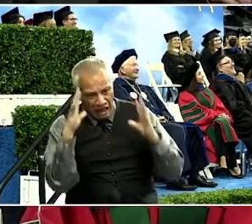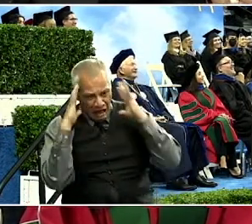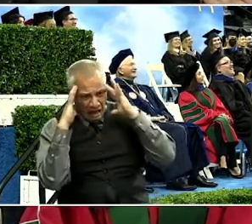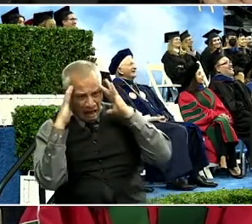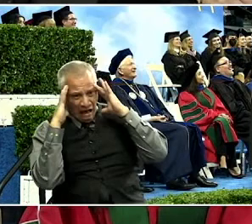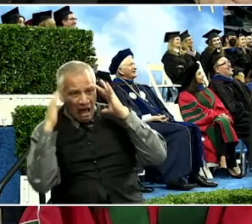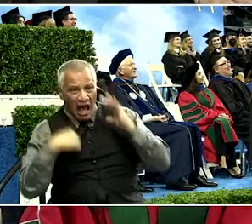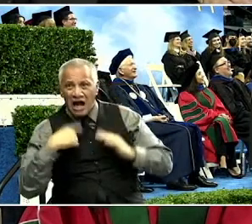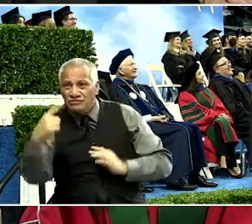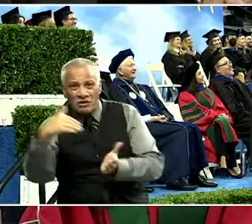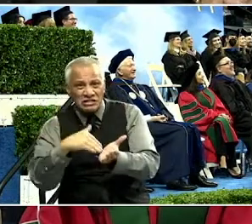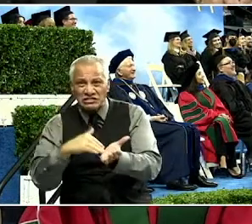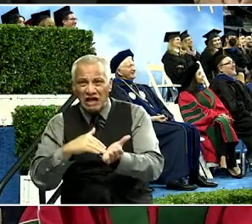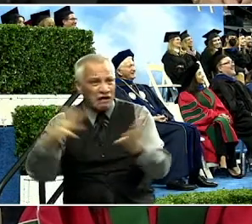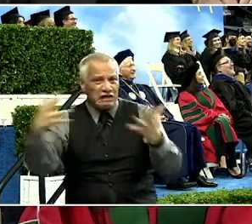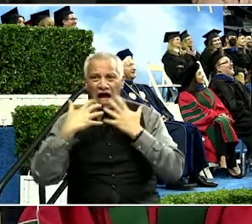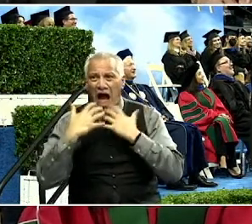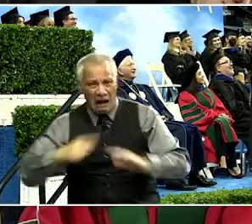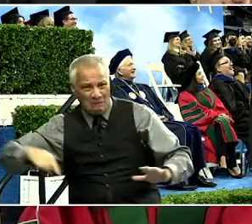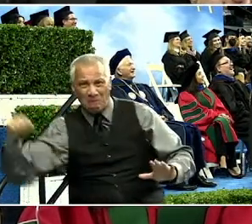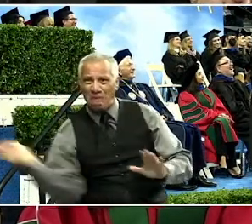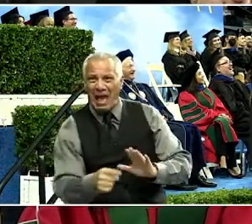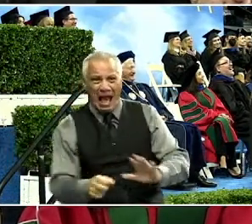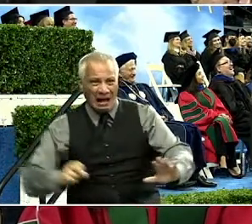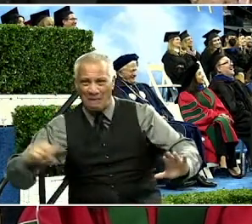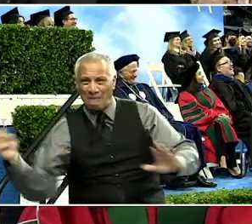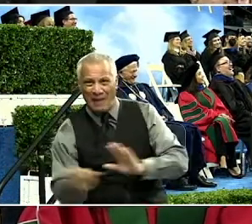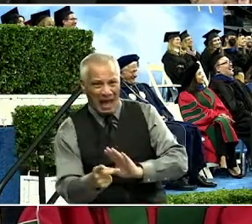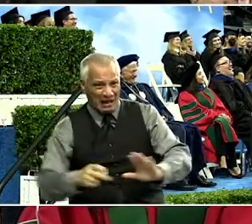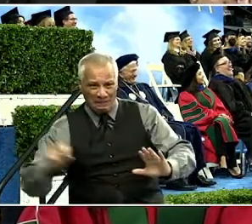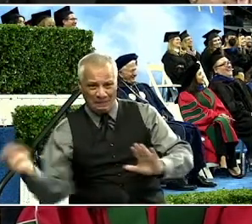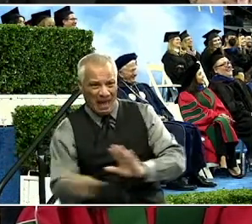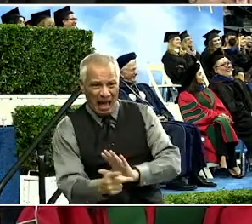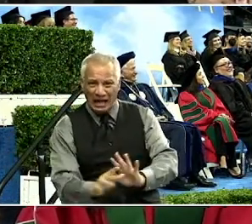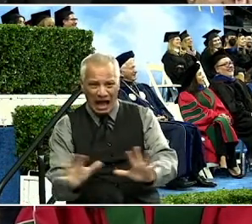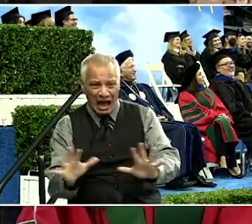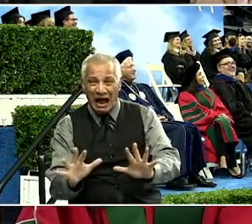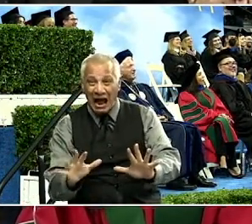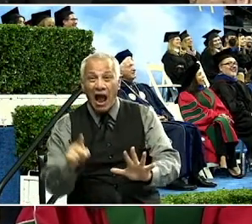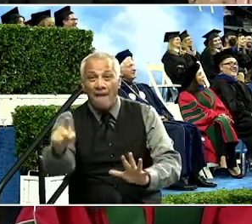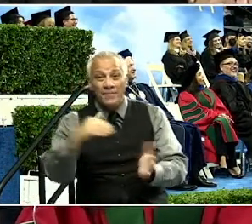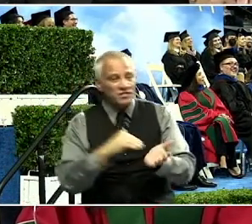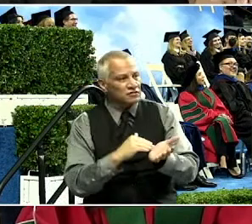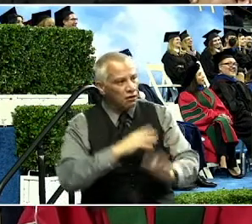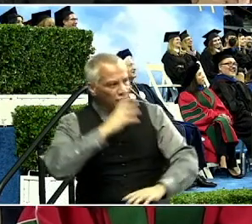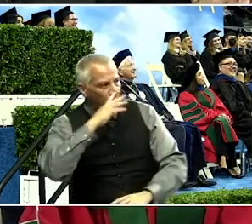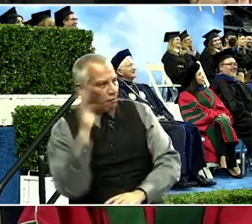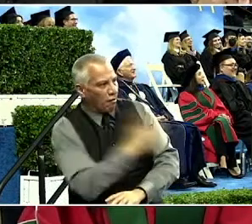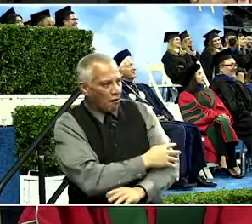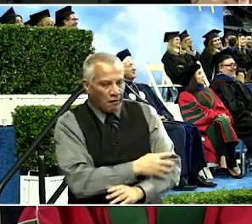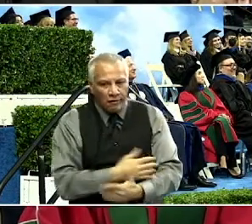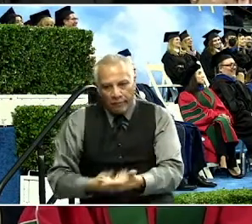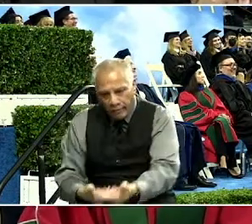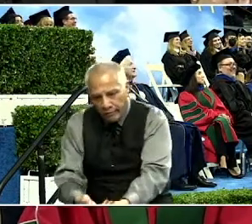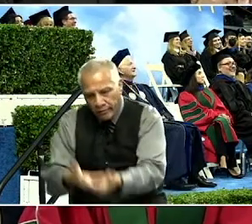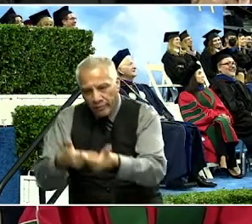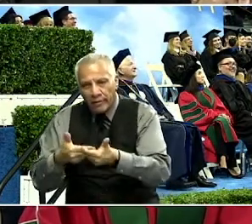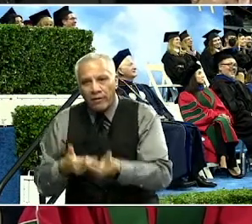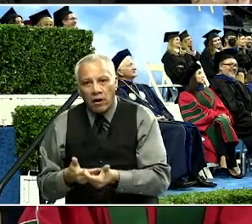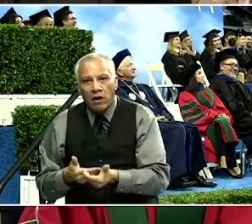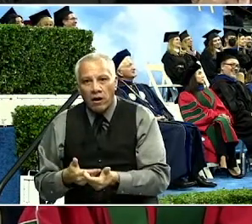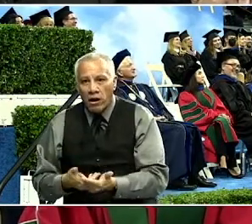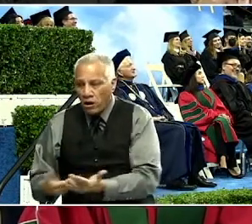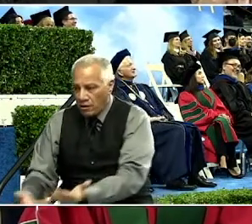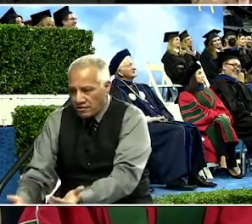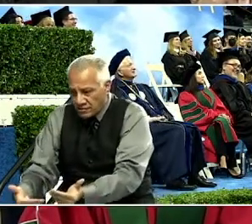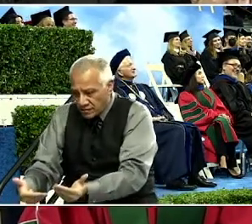I screamed at the top of my lungs, "Put it back in!" But thankfully, the doctor didn't listen. Because when I held